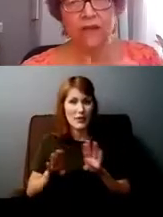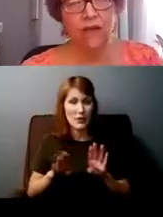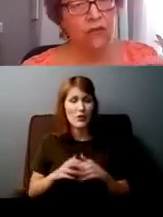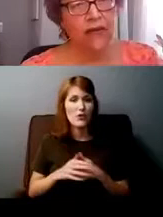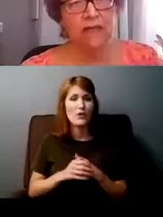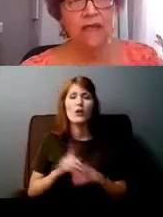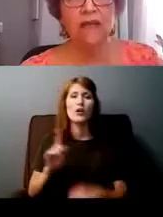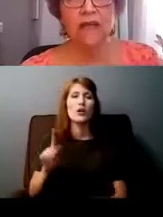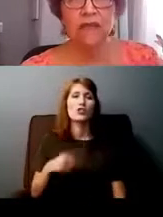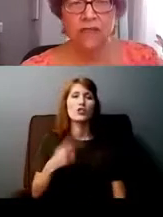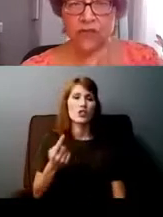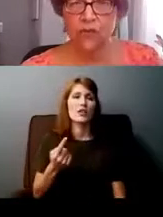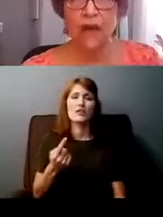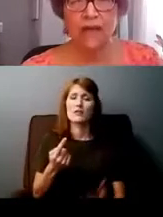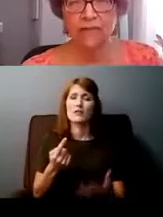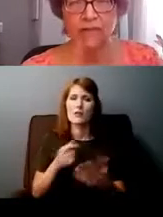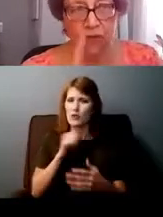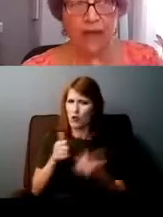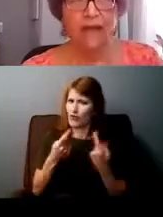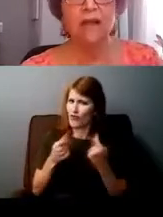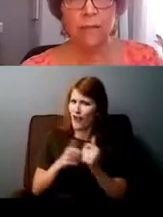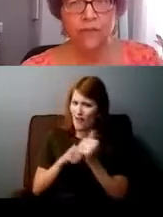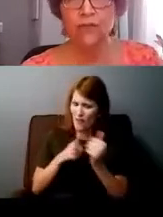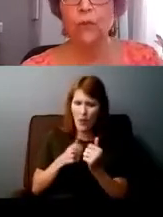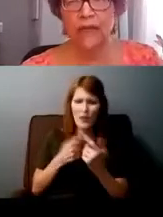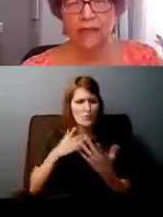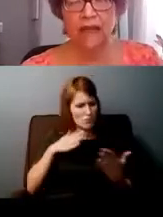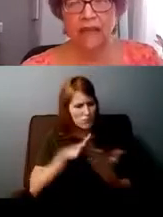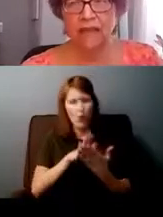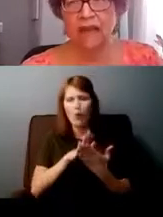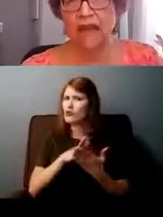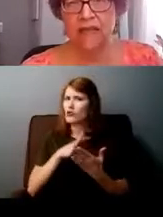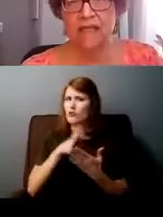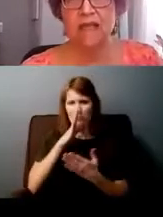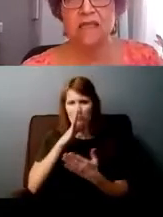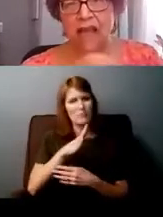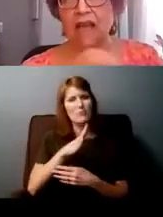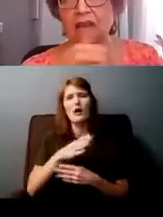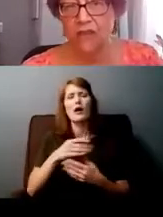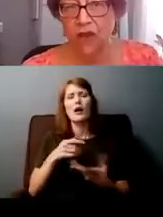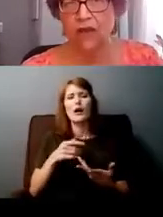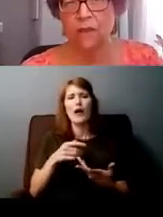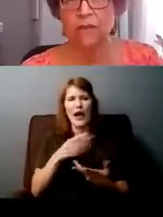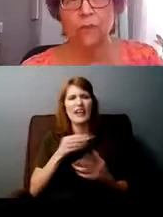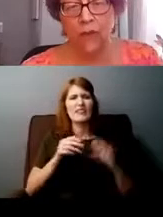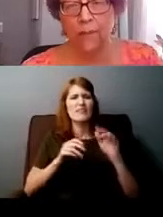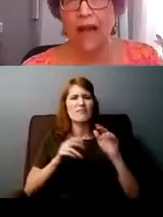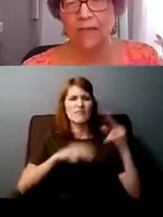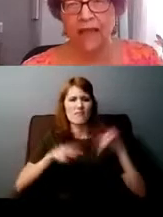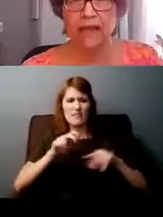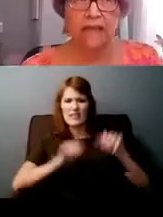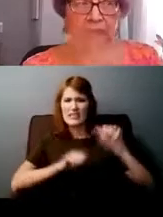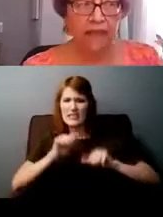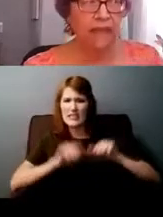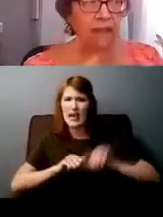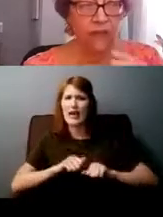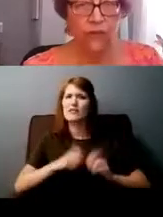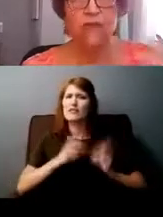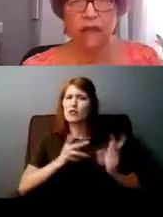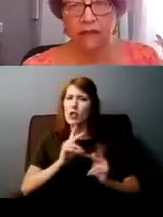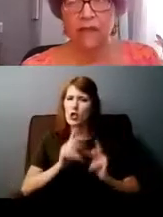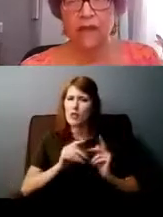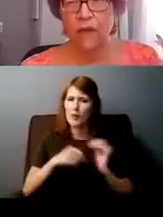on. Don't try to duck it. Just try to come to it and assess that and talk to people about that,